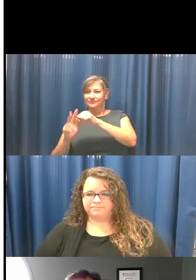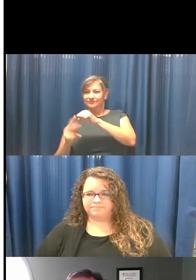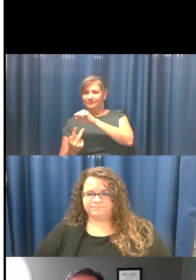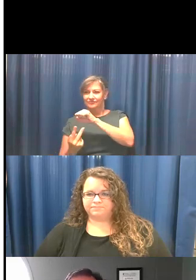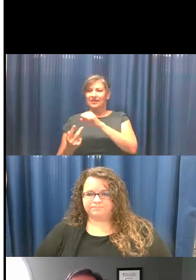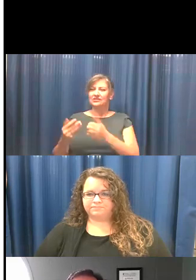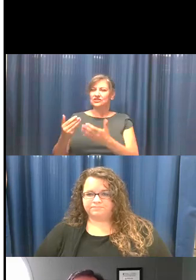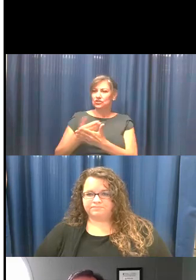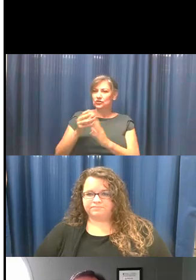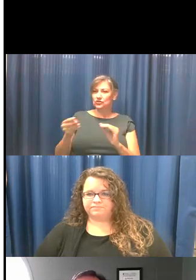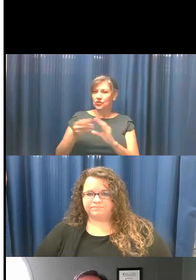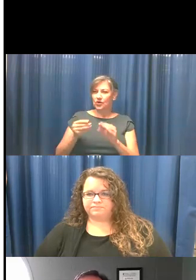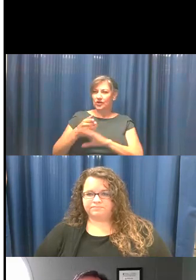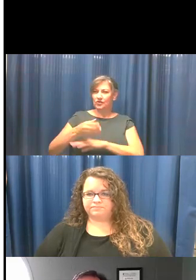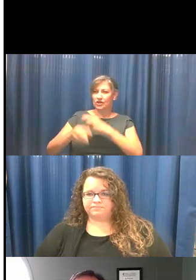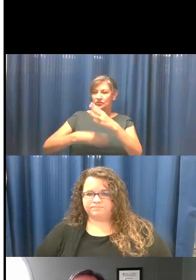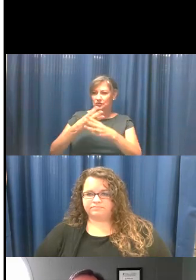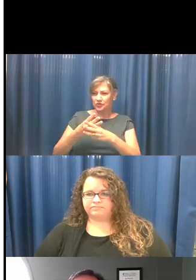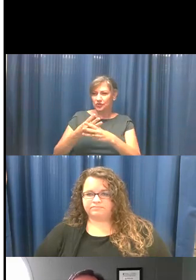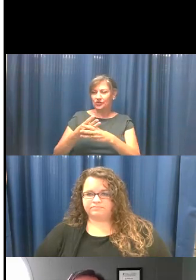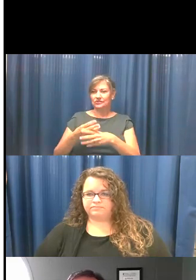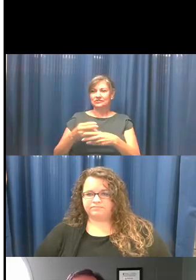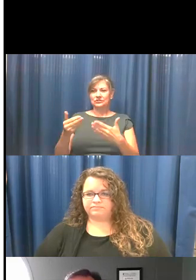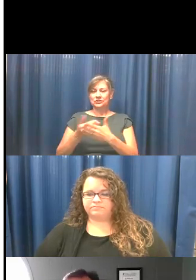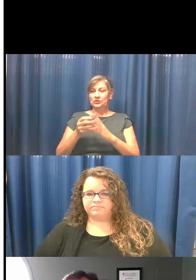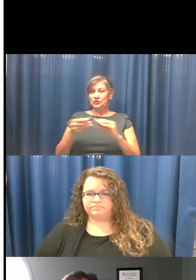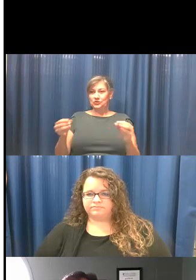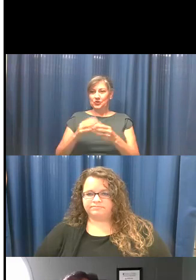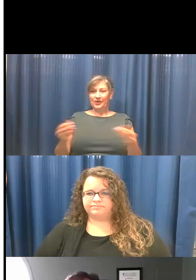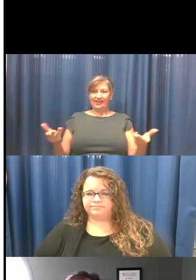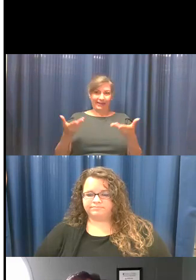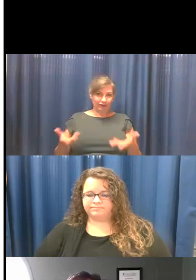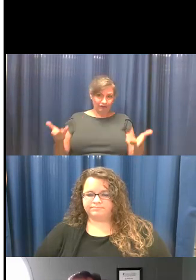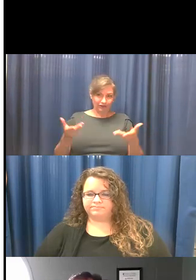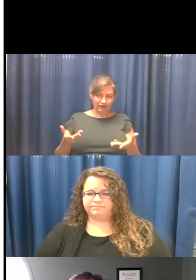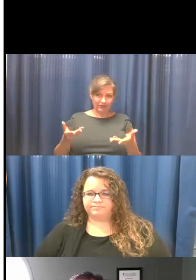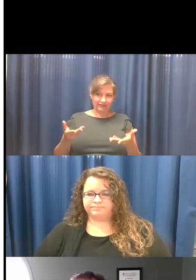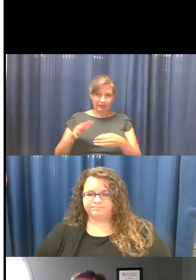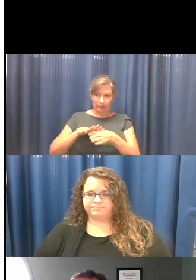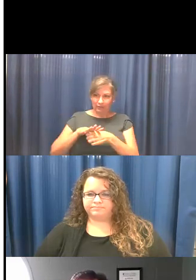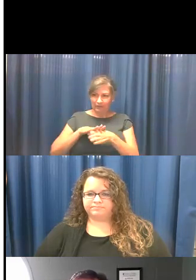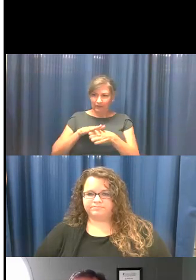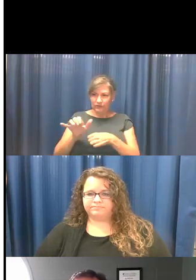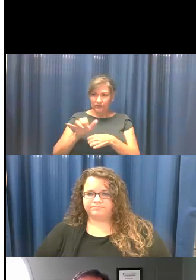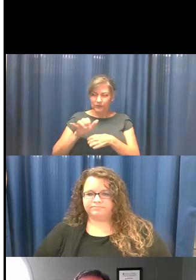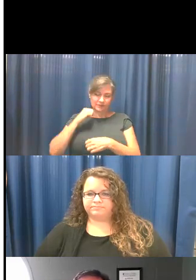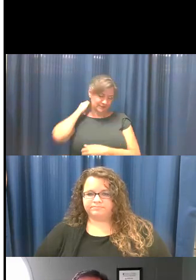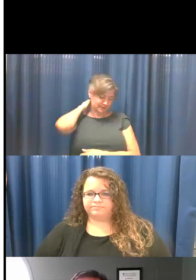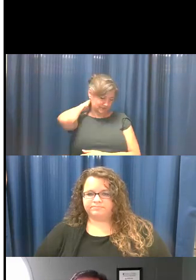And then it started to become a growing news story here on our shores and locally.